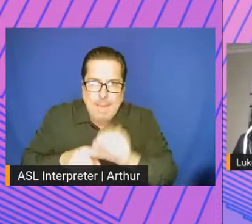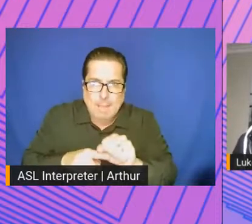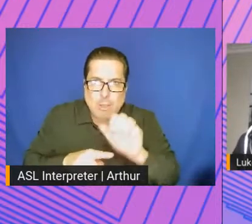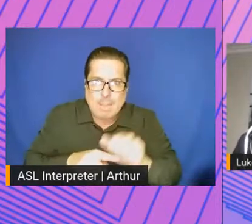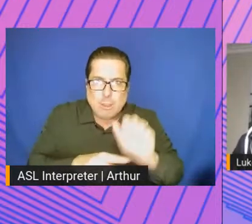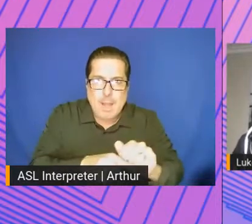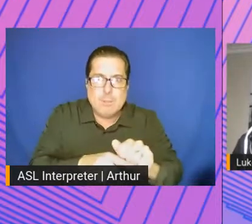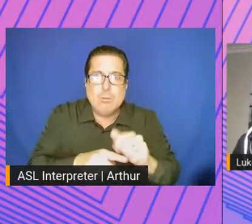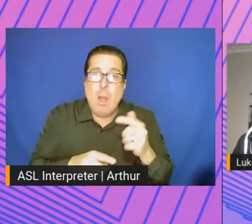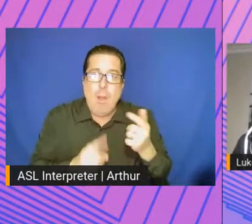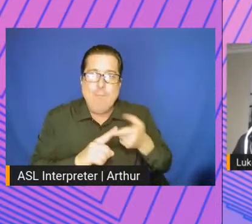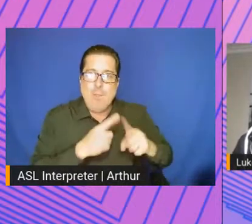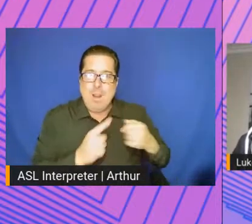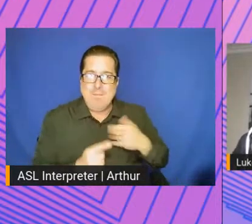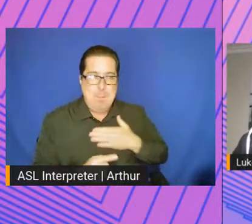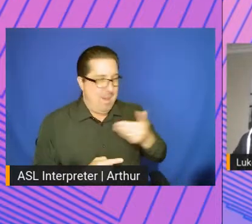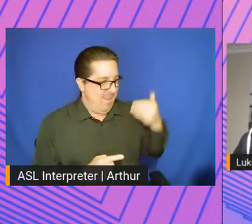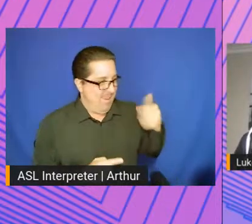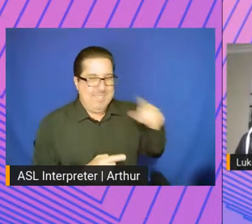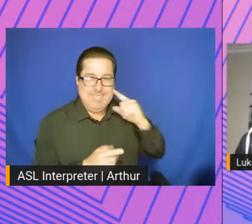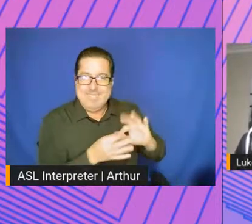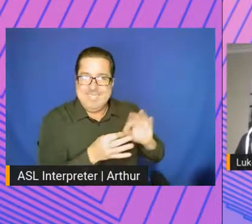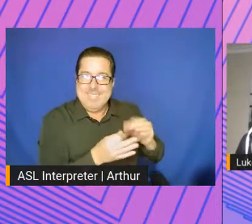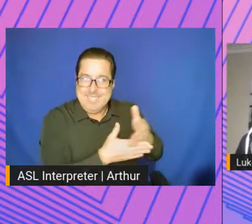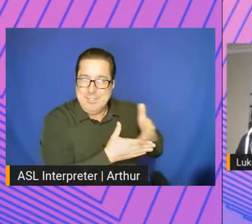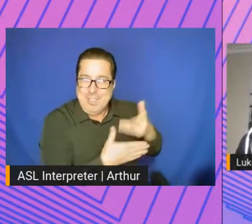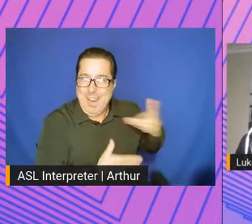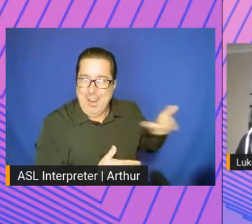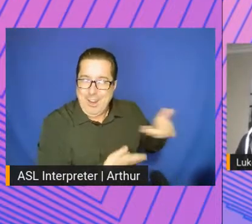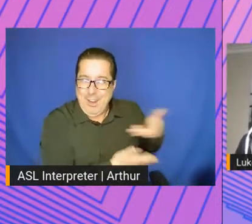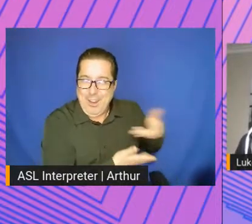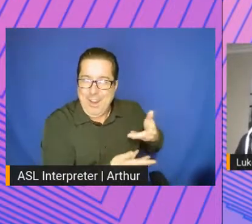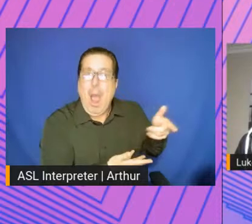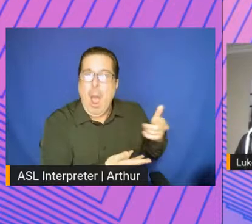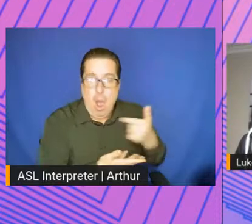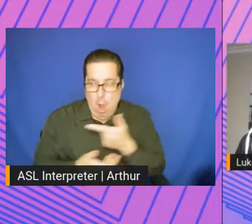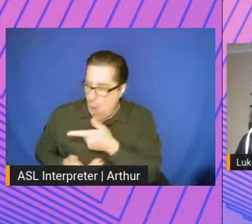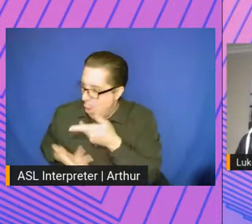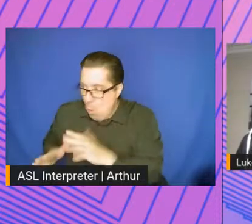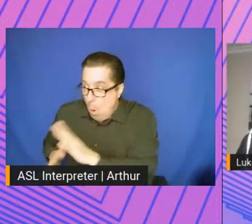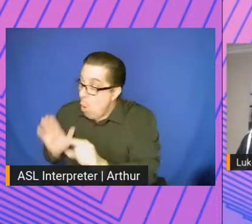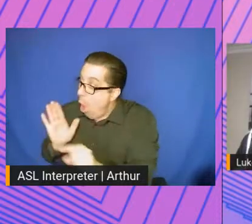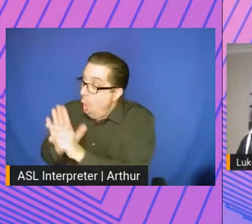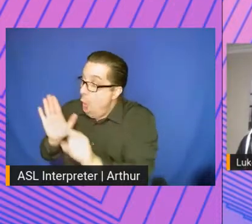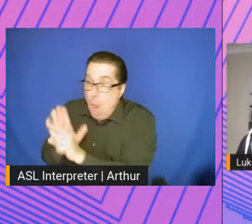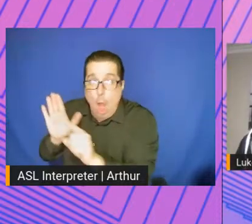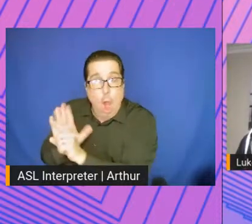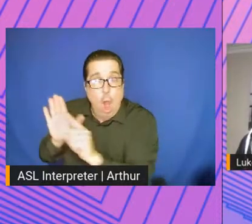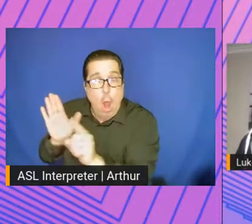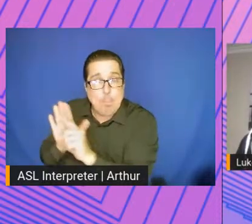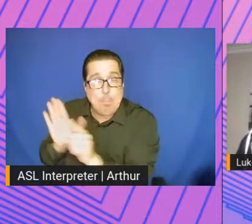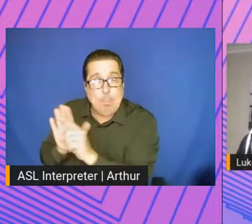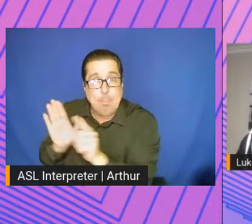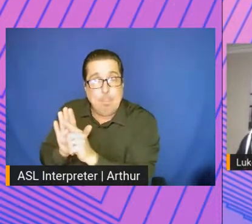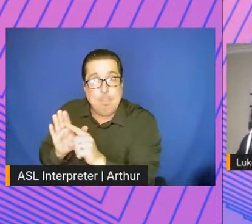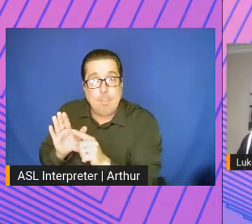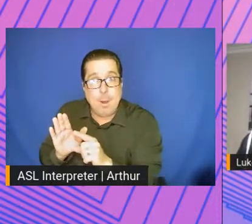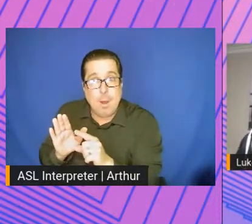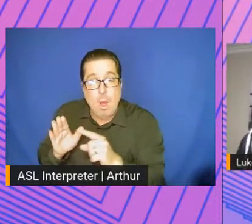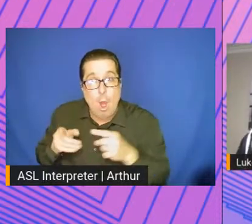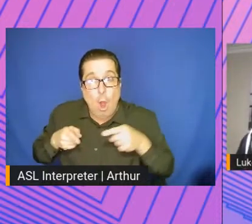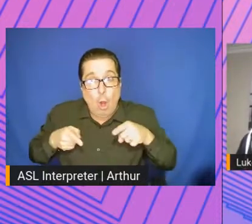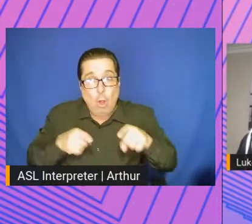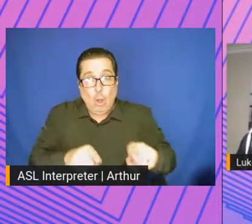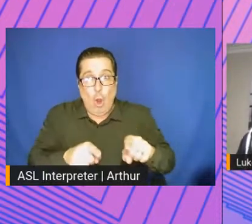A friend of mine likes to use a certain example of, you don't want to have your alarm for right at